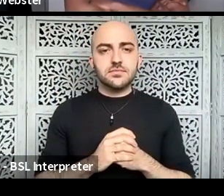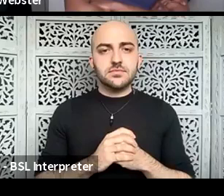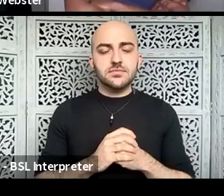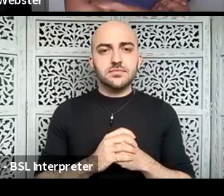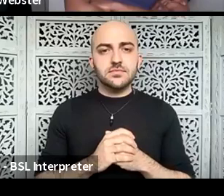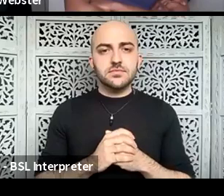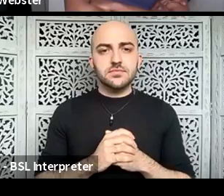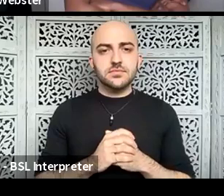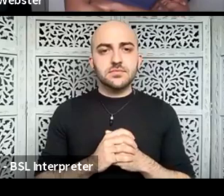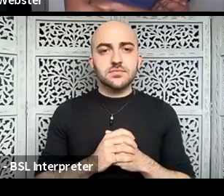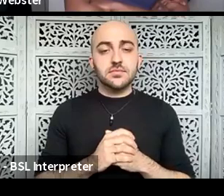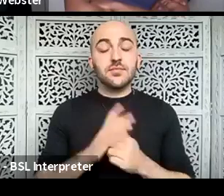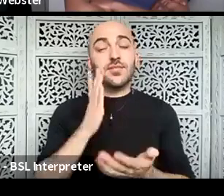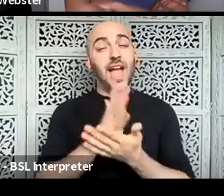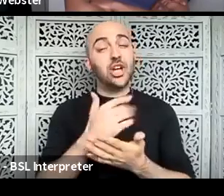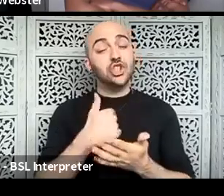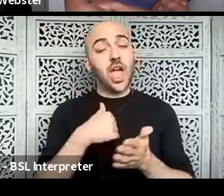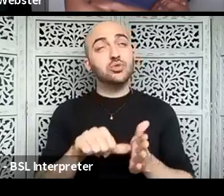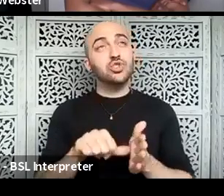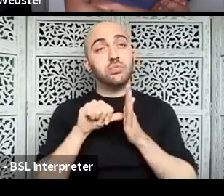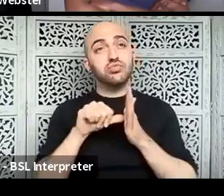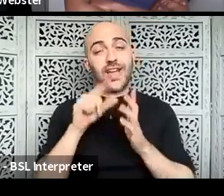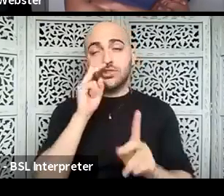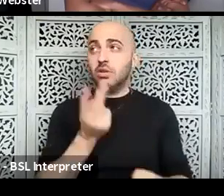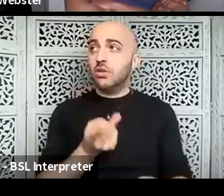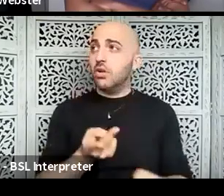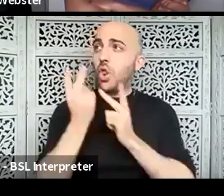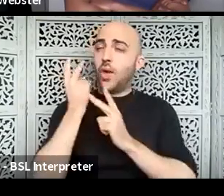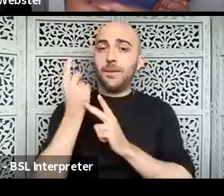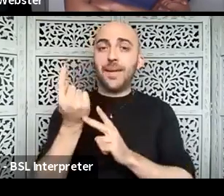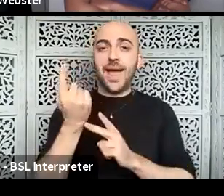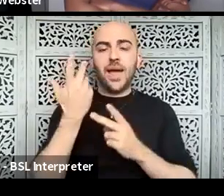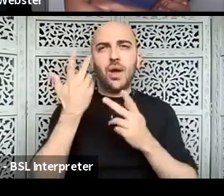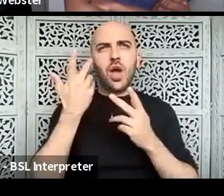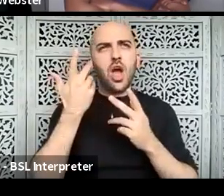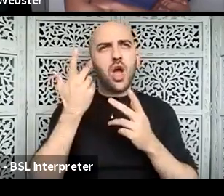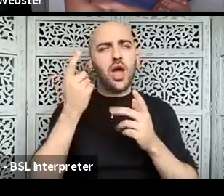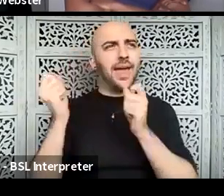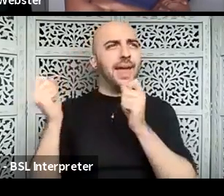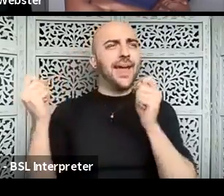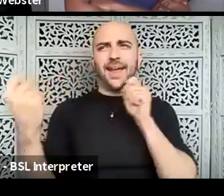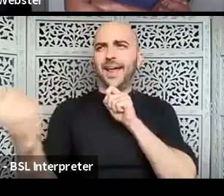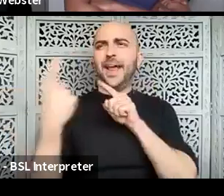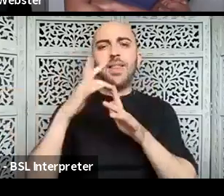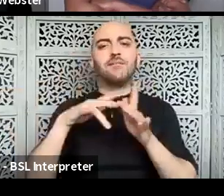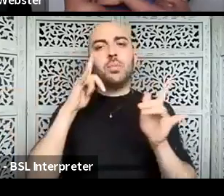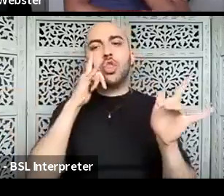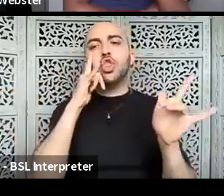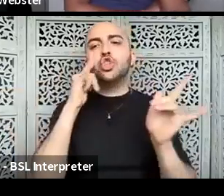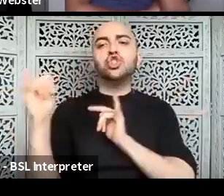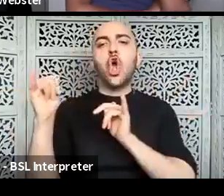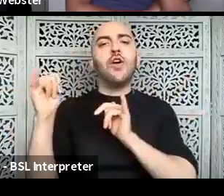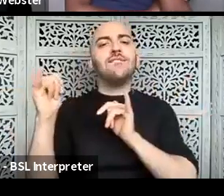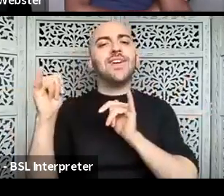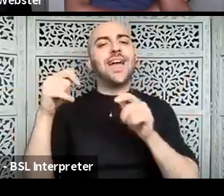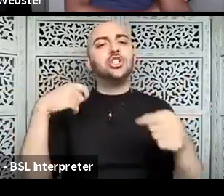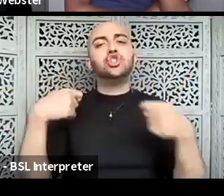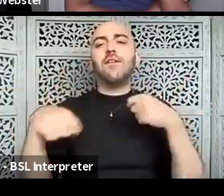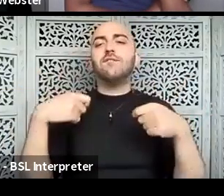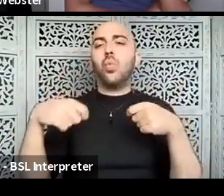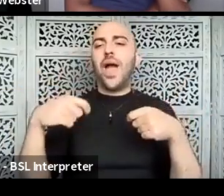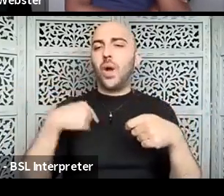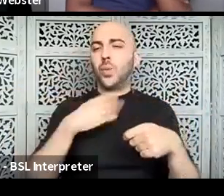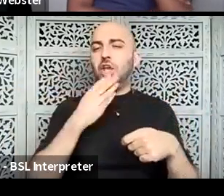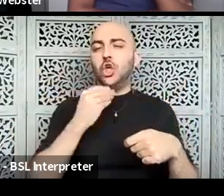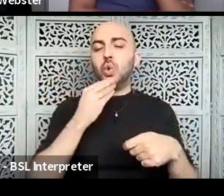looking back, because I got an email with the survey software that we used, because we did a survey to find out